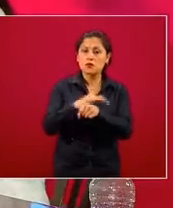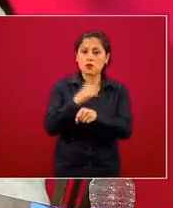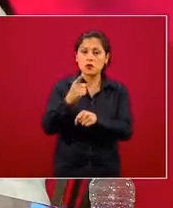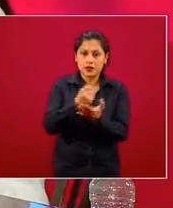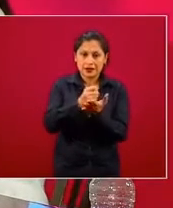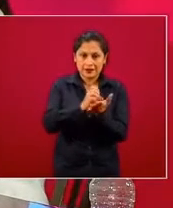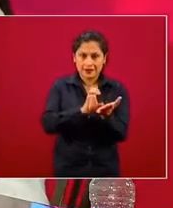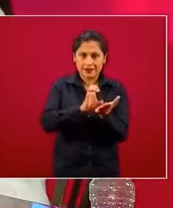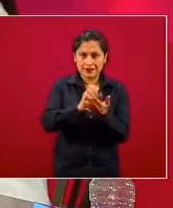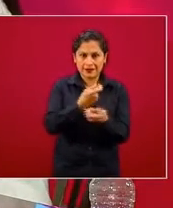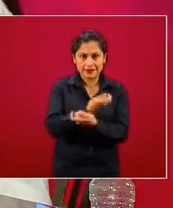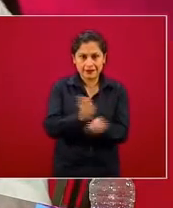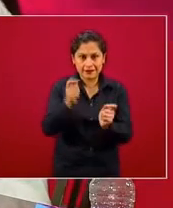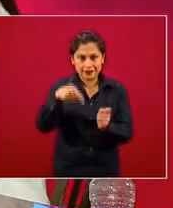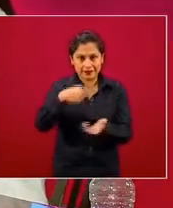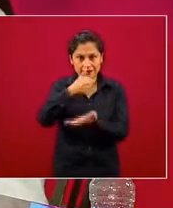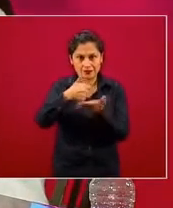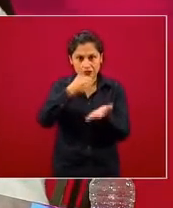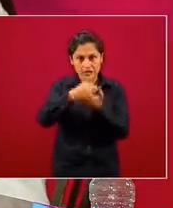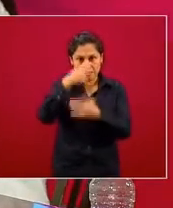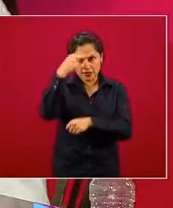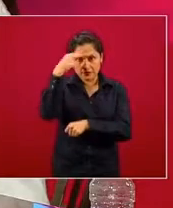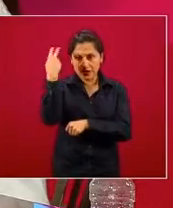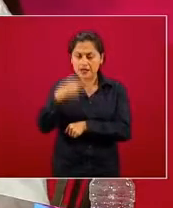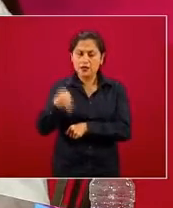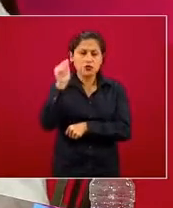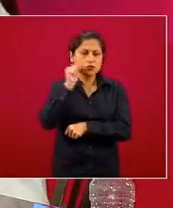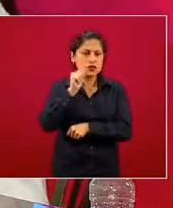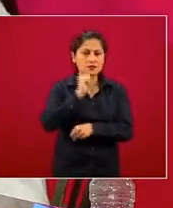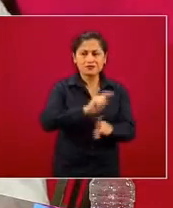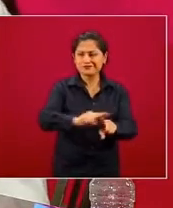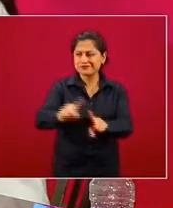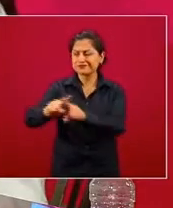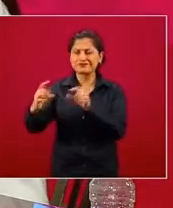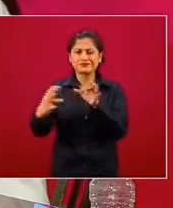dando en la in Ciudad the de Mexico México. City. Not Hay only una is there coordinación permanente. political Además de